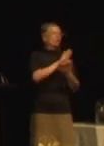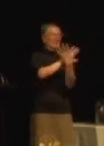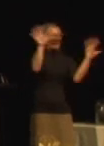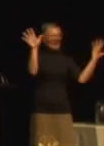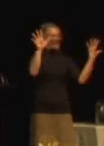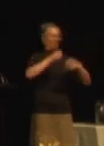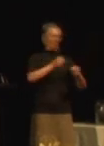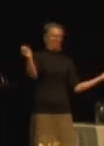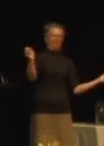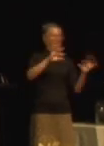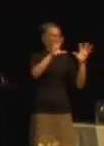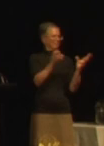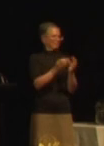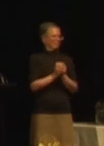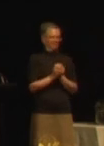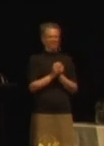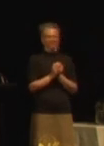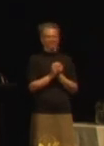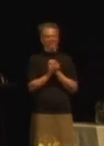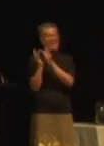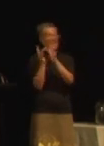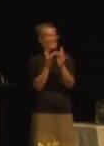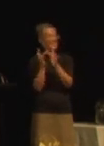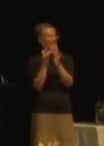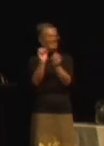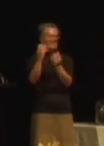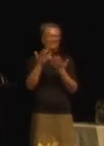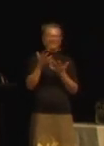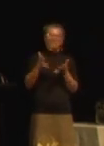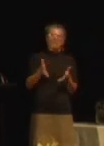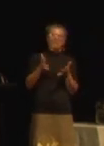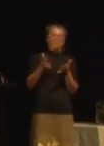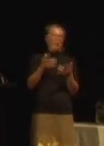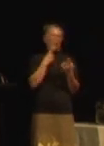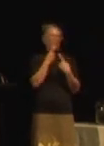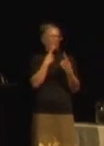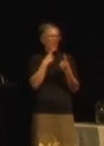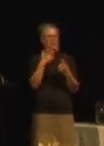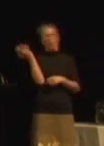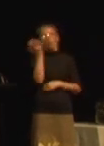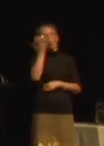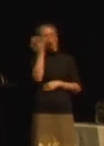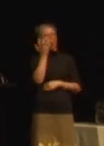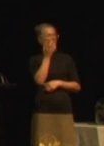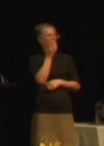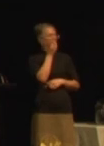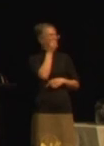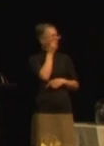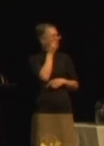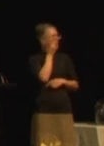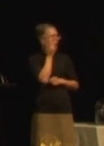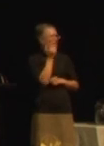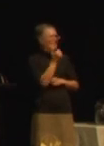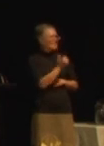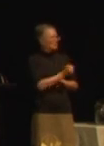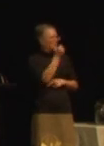decade of DigitalNZ's life, the internet has given us strange and wondrous and alarming things. Smartphones, the Snapchat rainbow